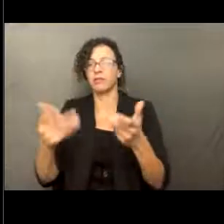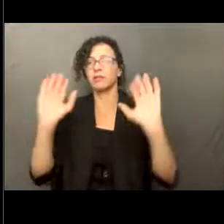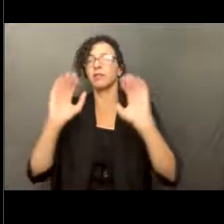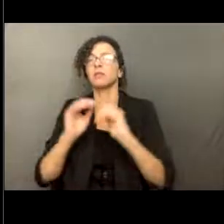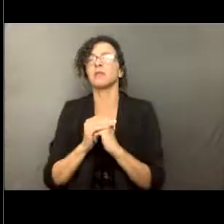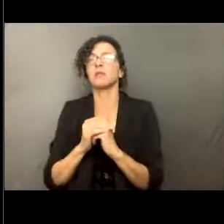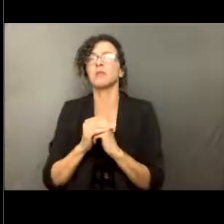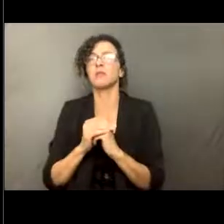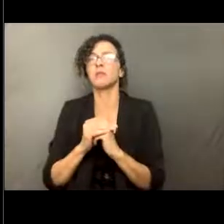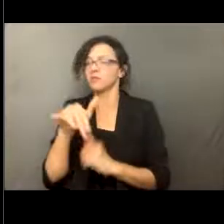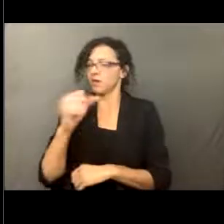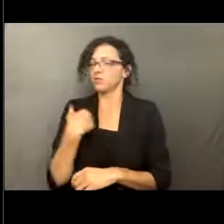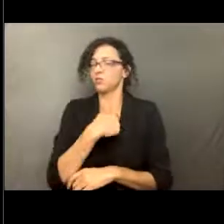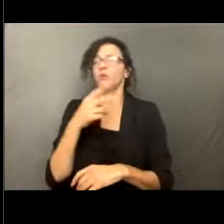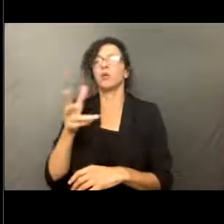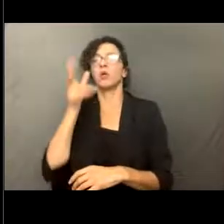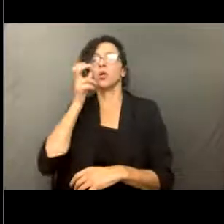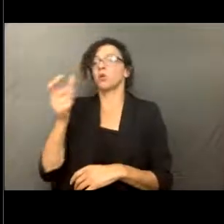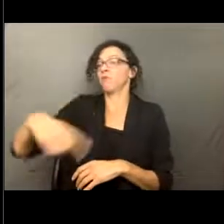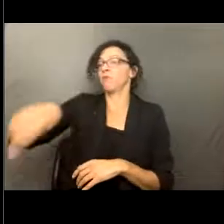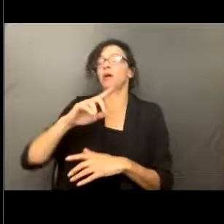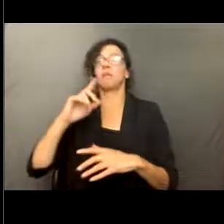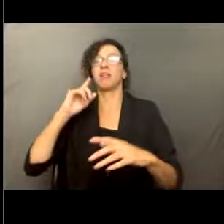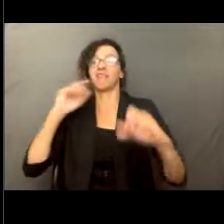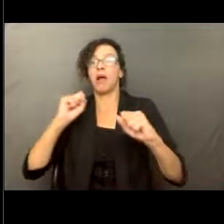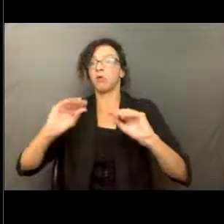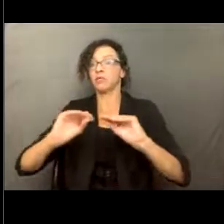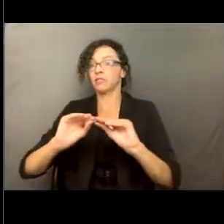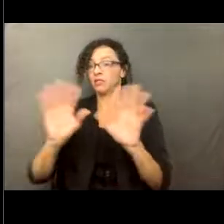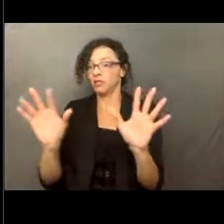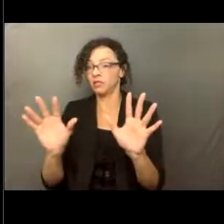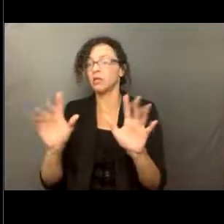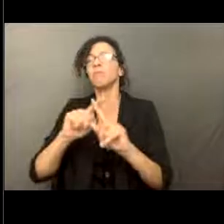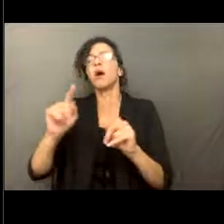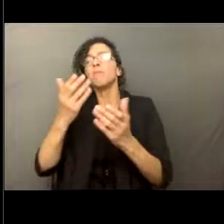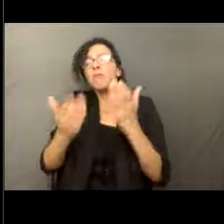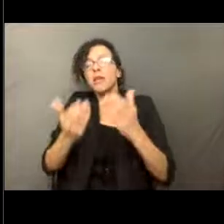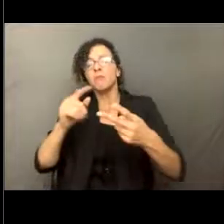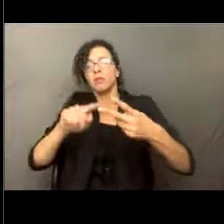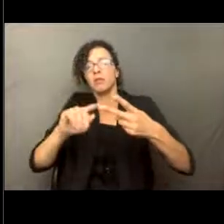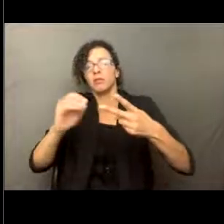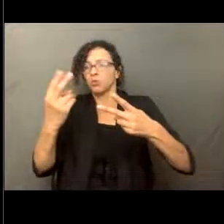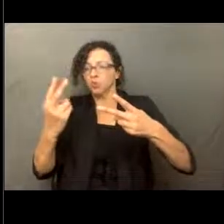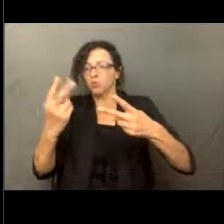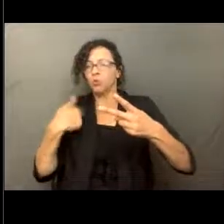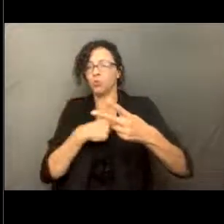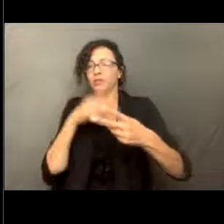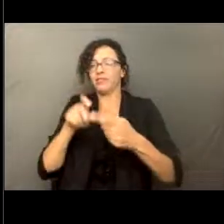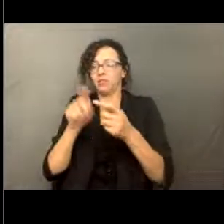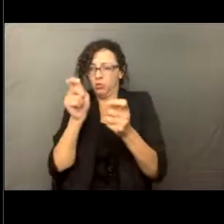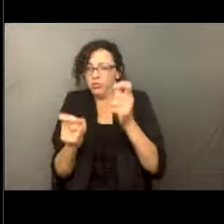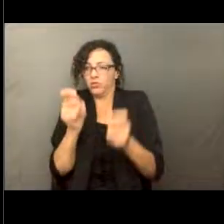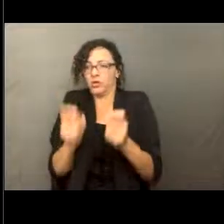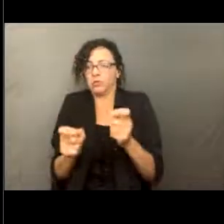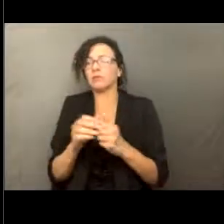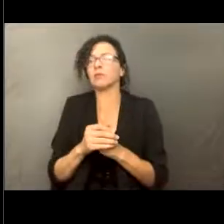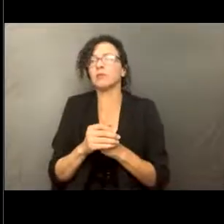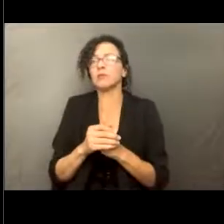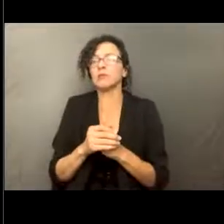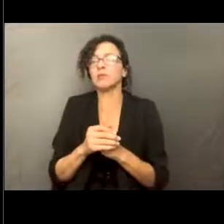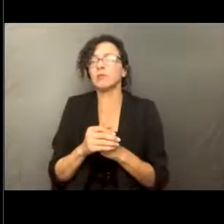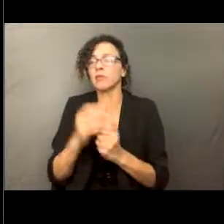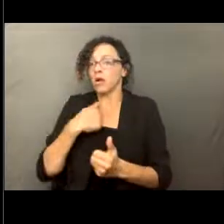loud and clear, right? But two, that maybe we need to adjust, right? So I believe failure, we